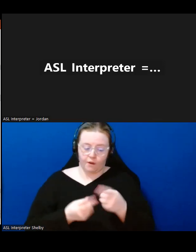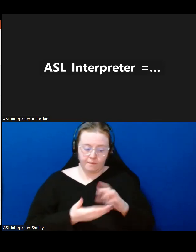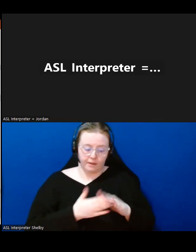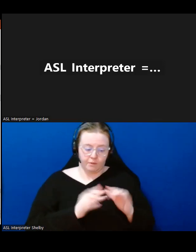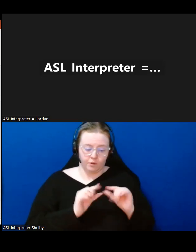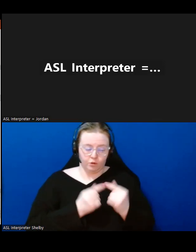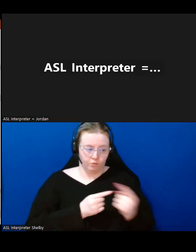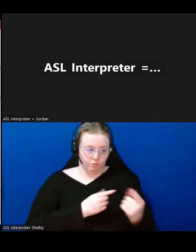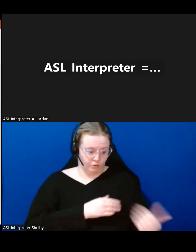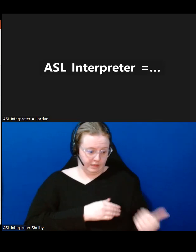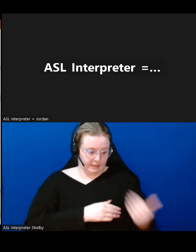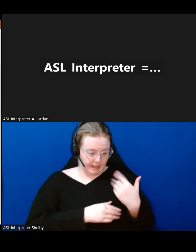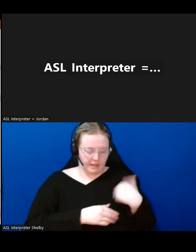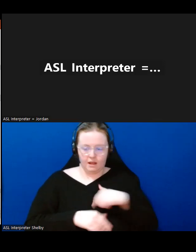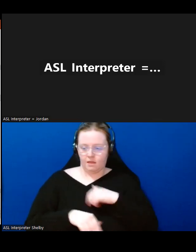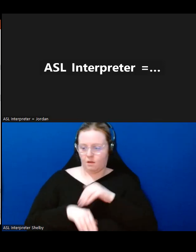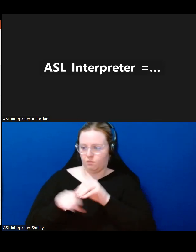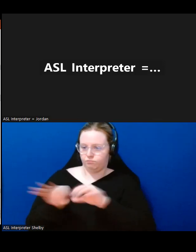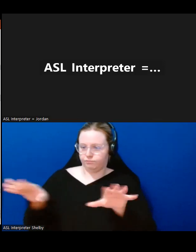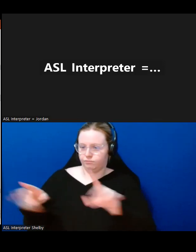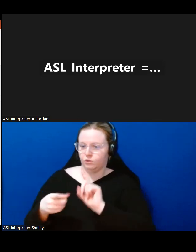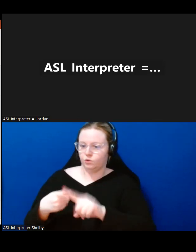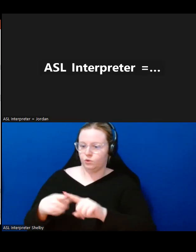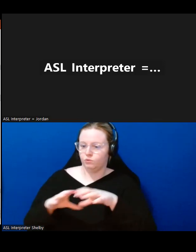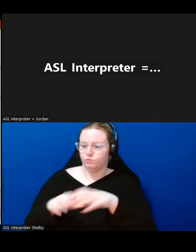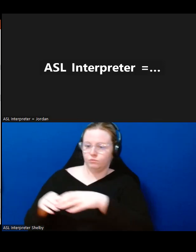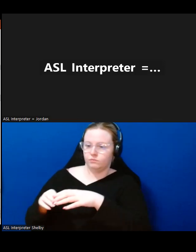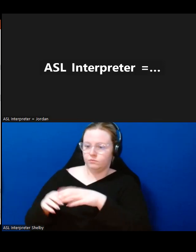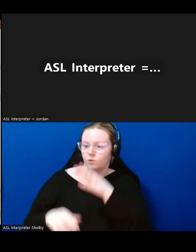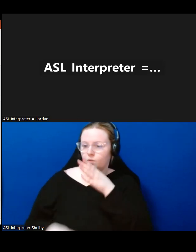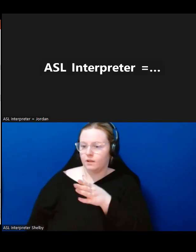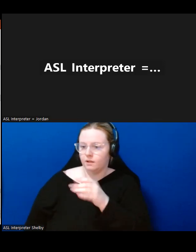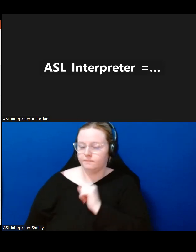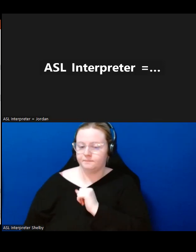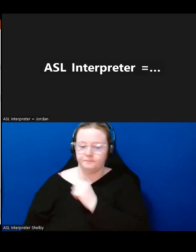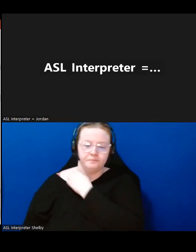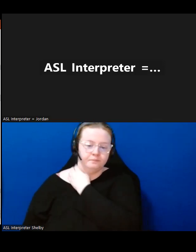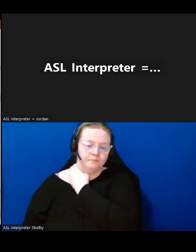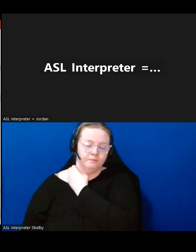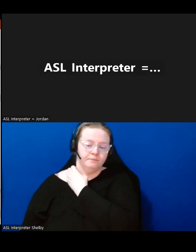us your information and we can send it out to others in the network.